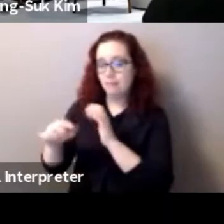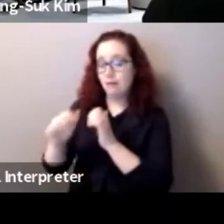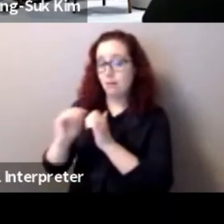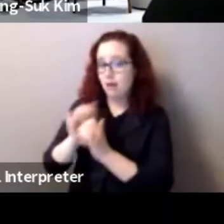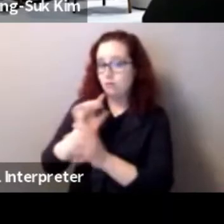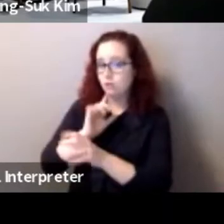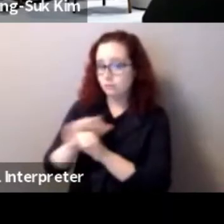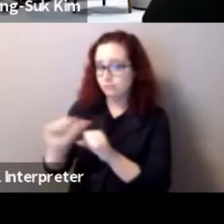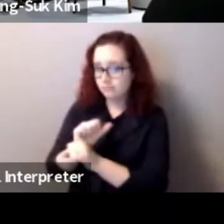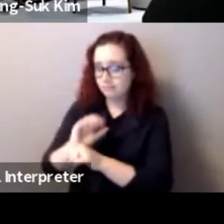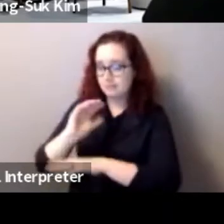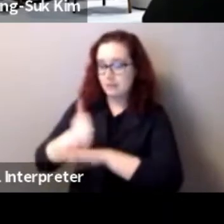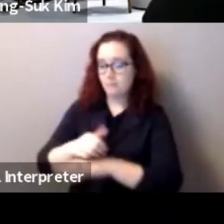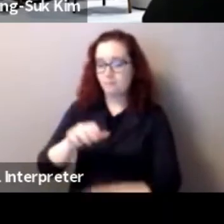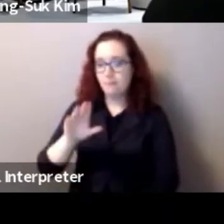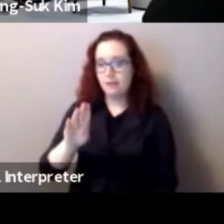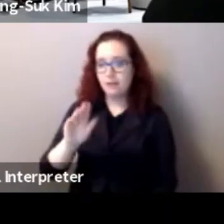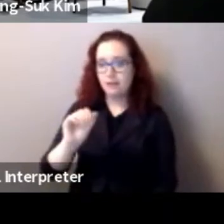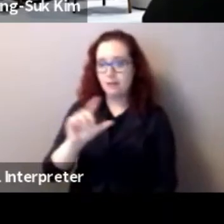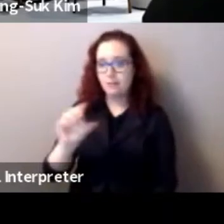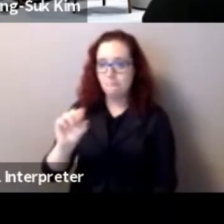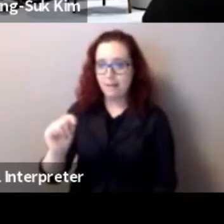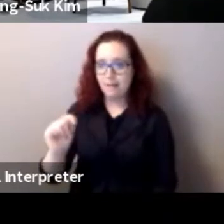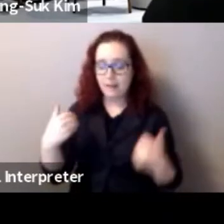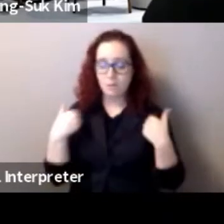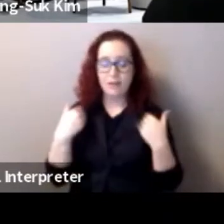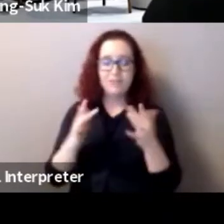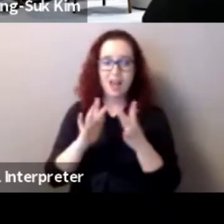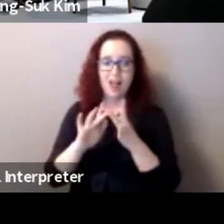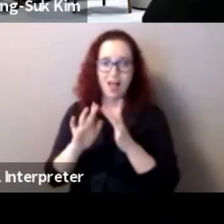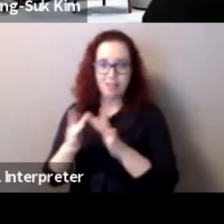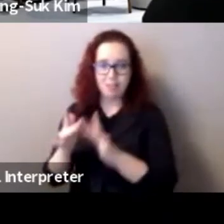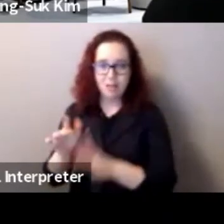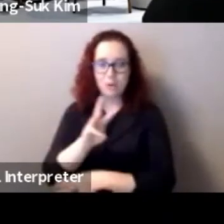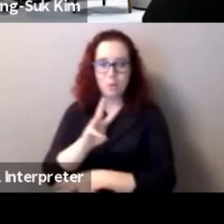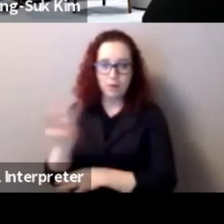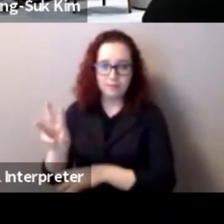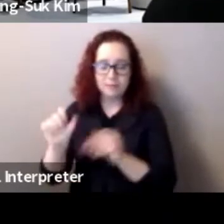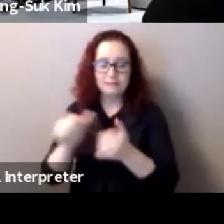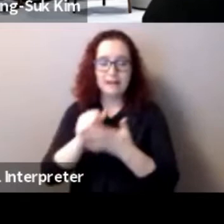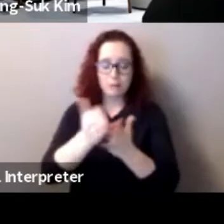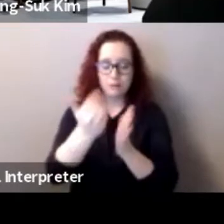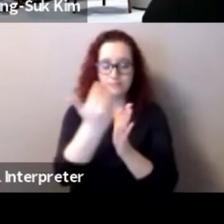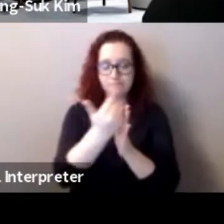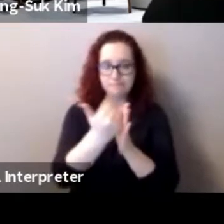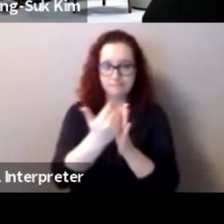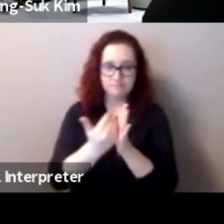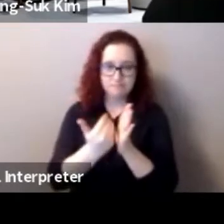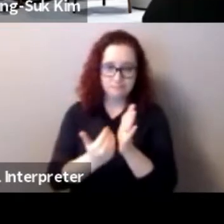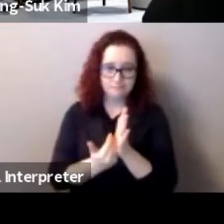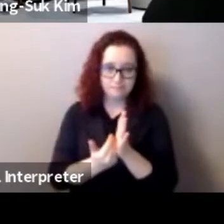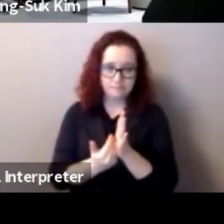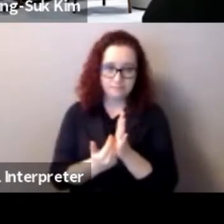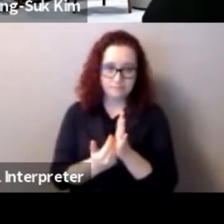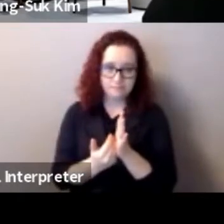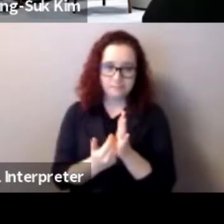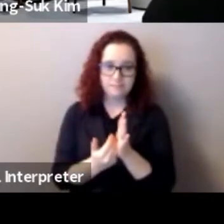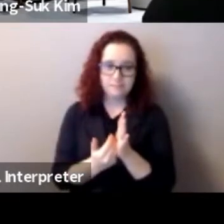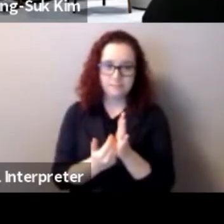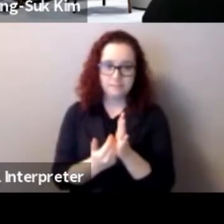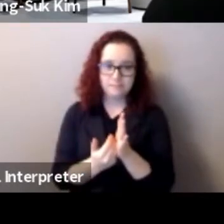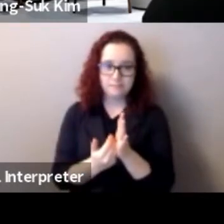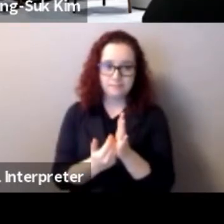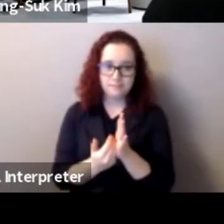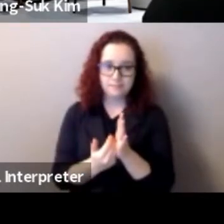actually create your ballots. And we have an online ballot builder site that I'll help you work with, that I'll help you set up. You need to plan on having your slates